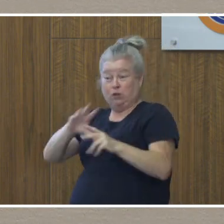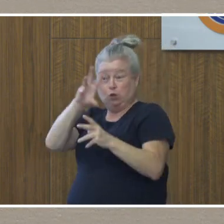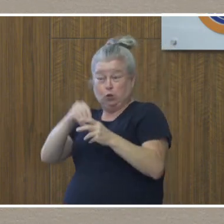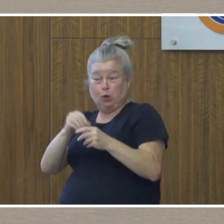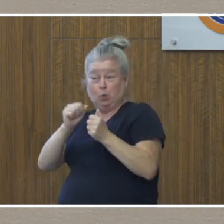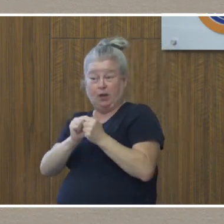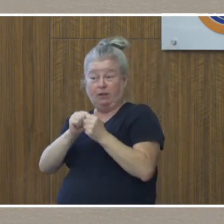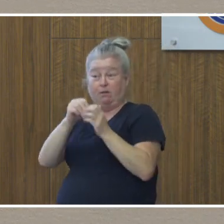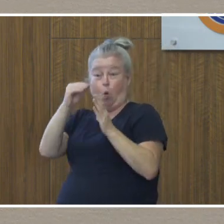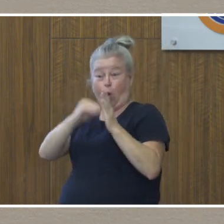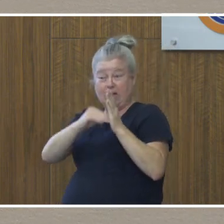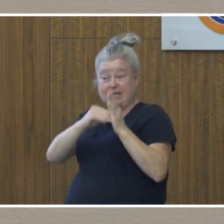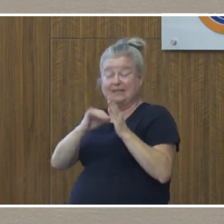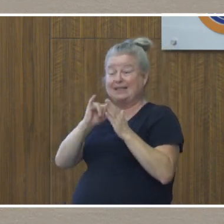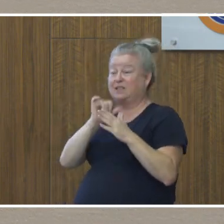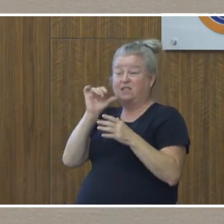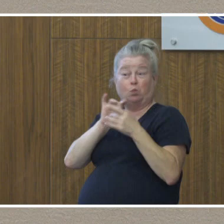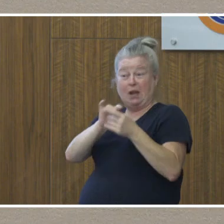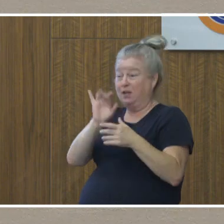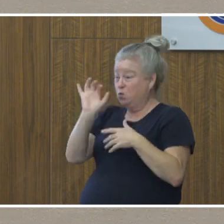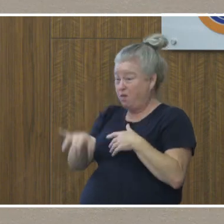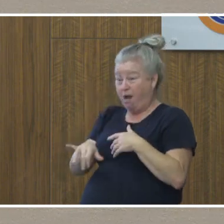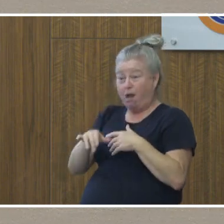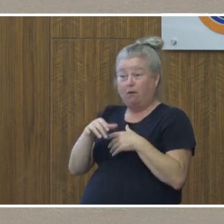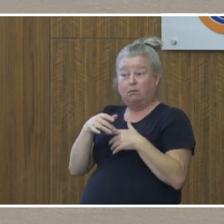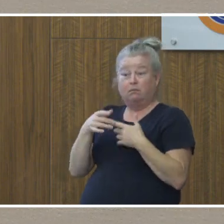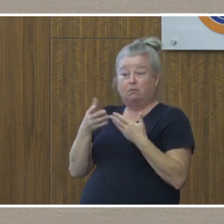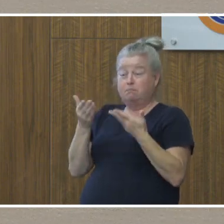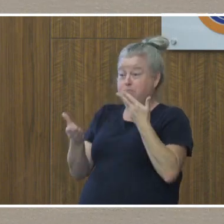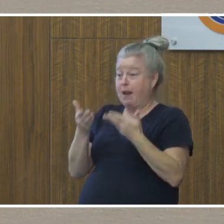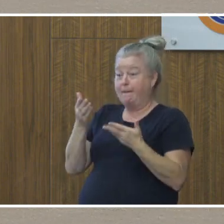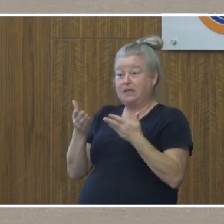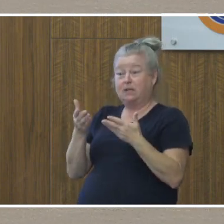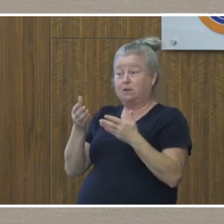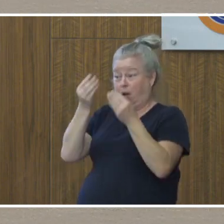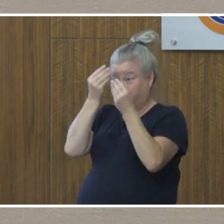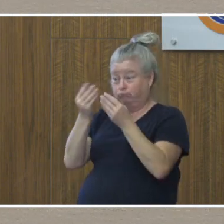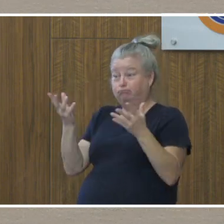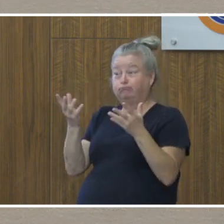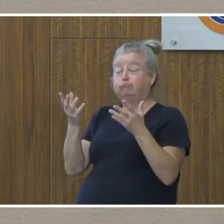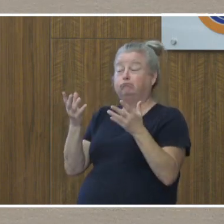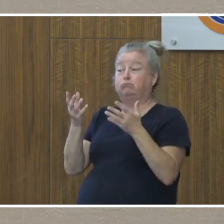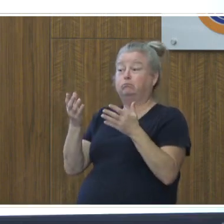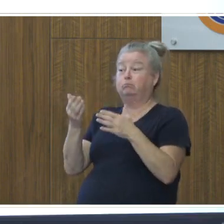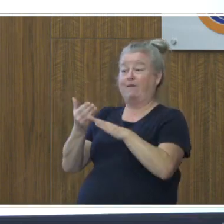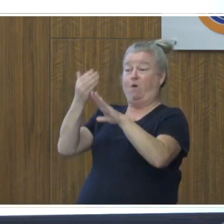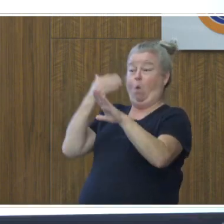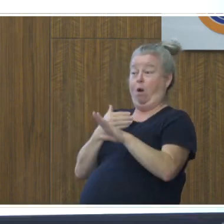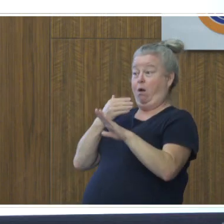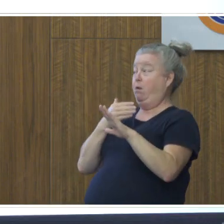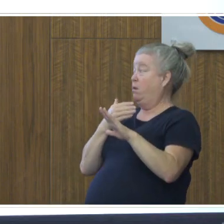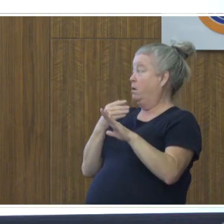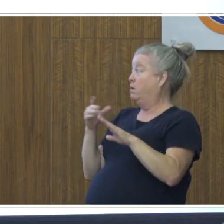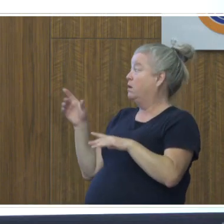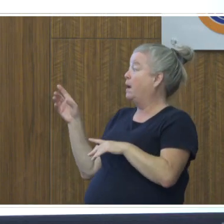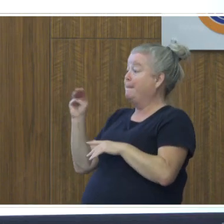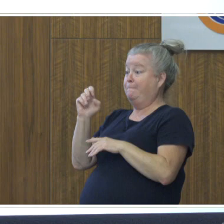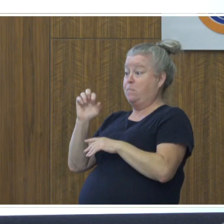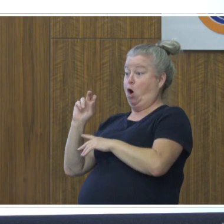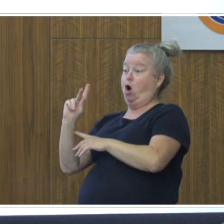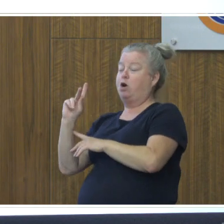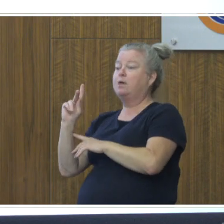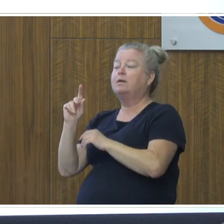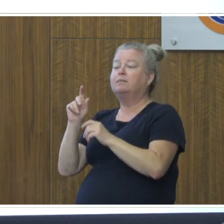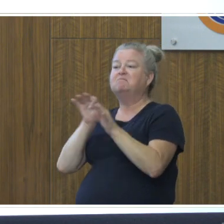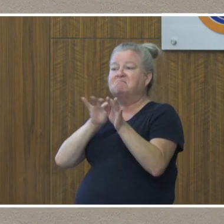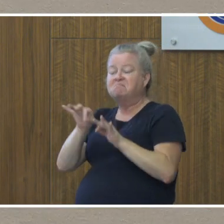in the ordinance that doesn't relate to that, that might be able to be shared sooner? That is something that you could explore.